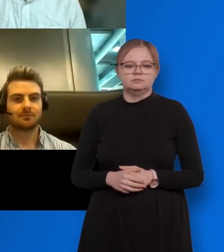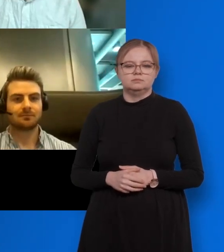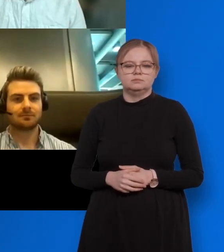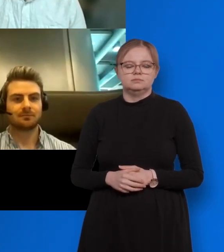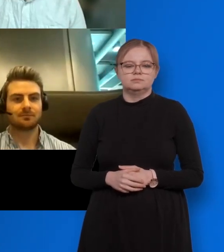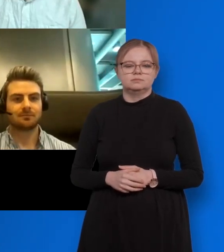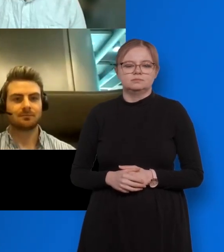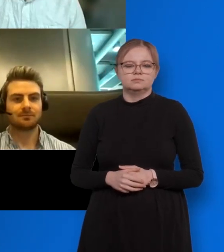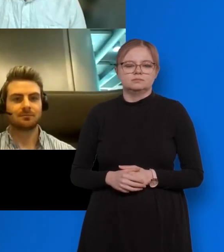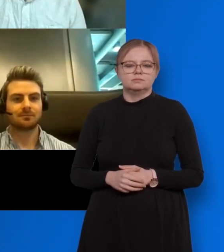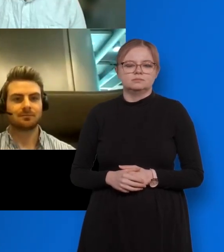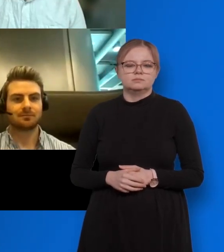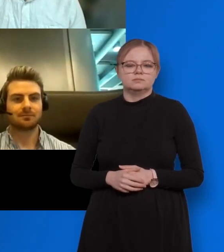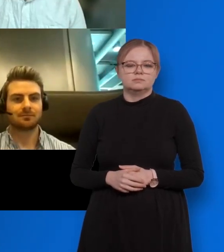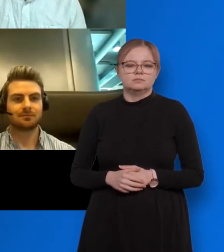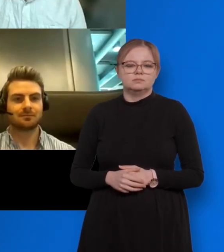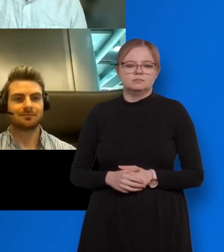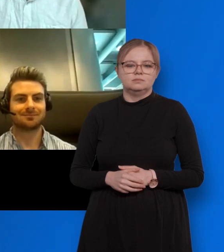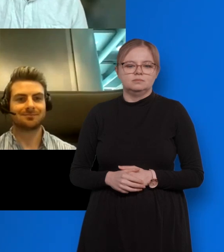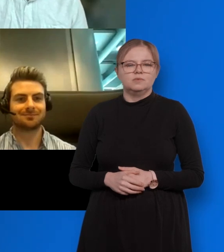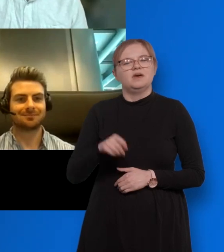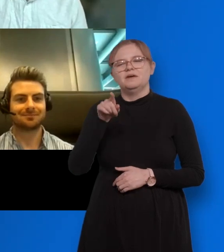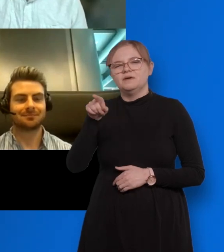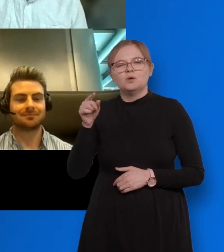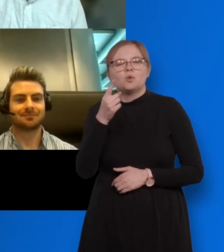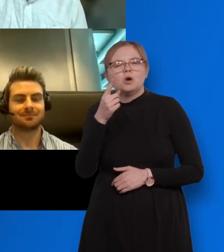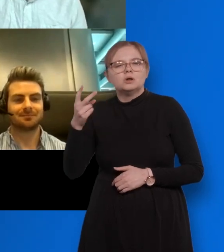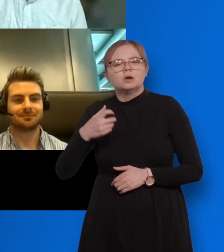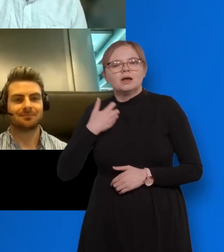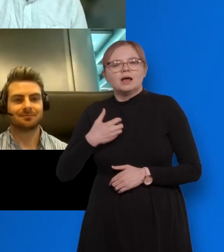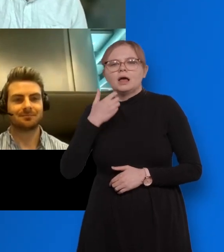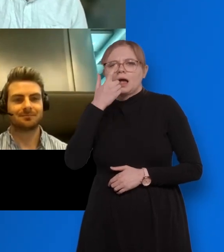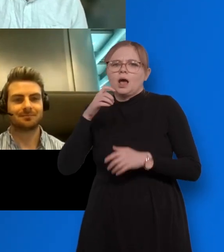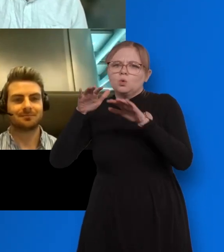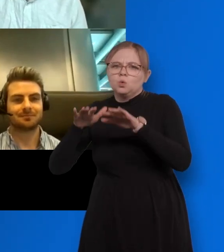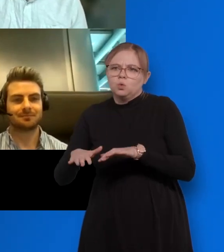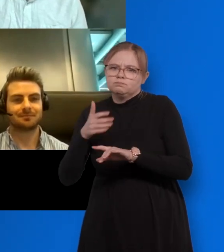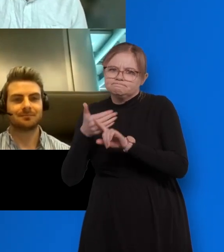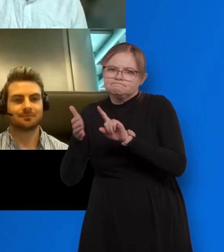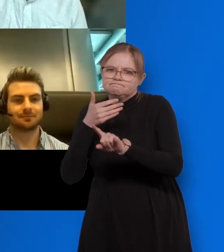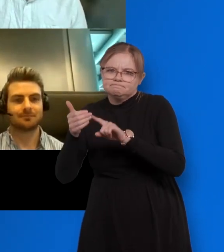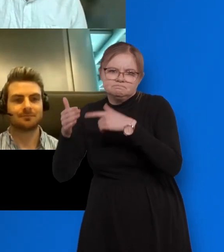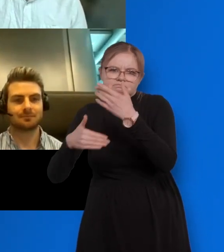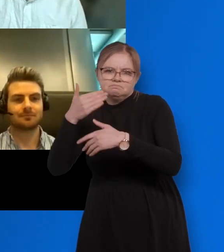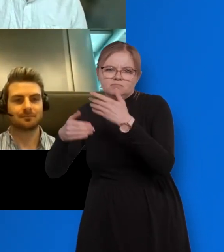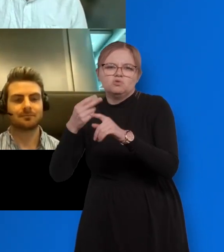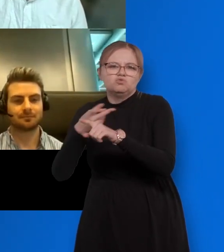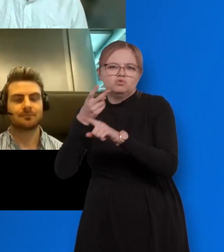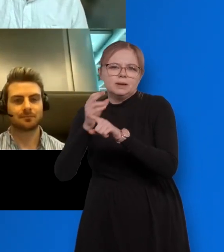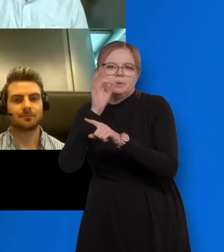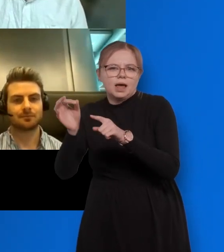know, not sufficiently upset to, you know, not be persuadable. The fact they can reapply.